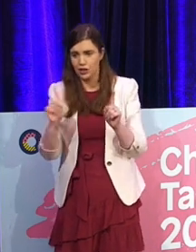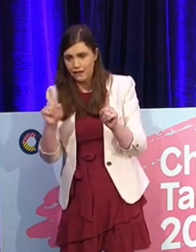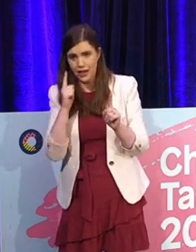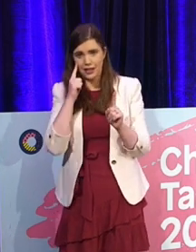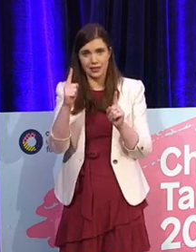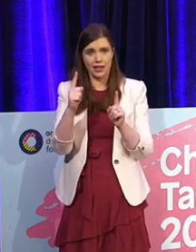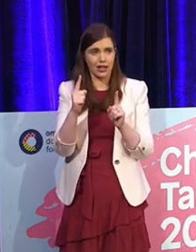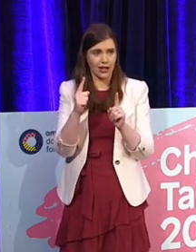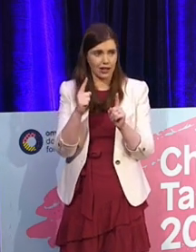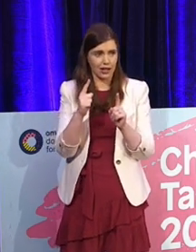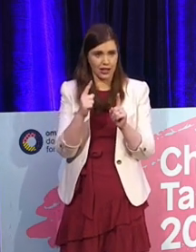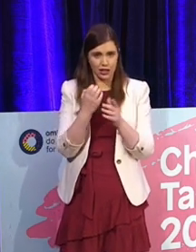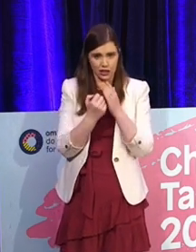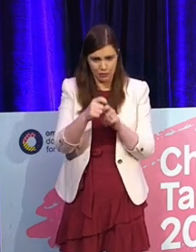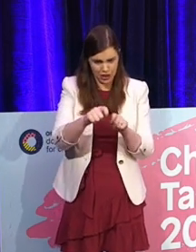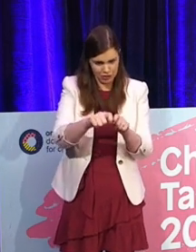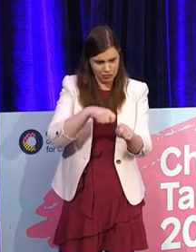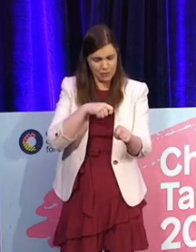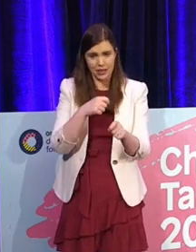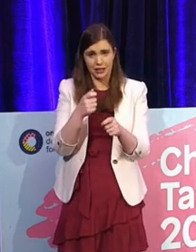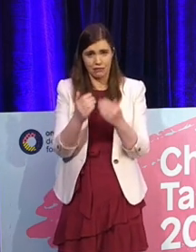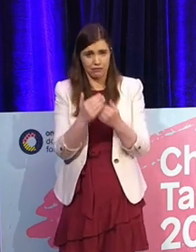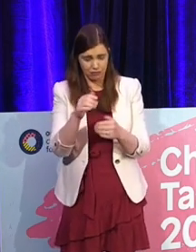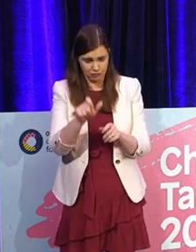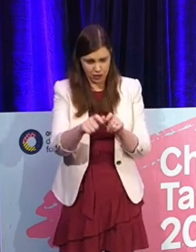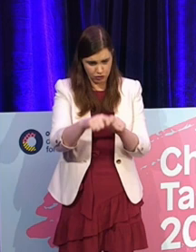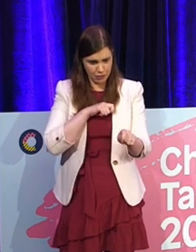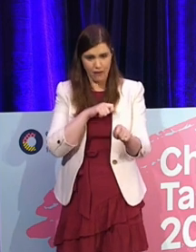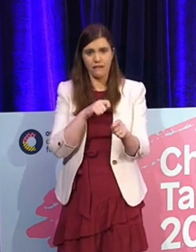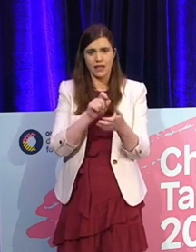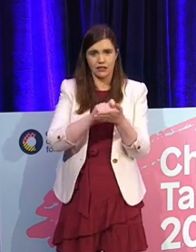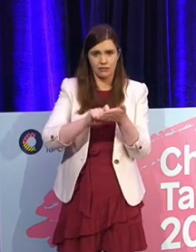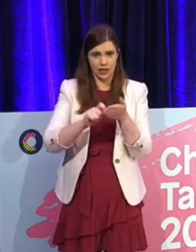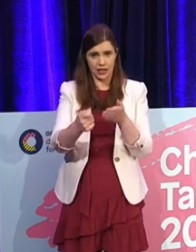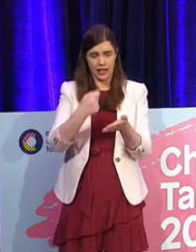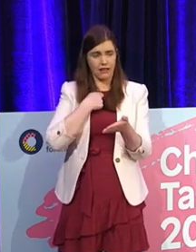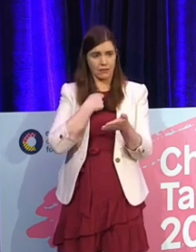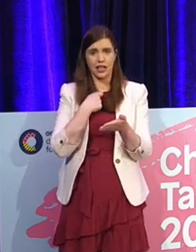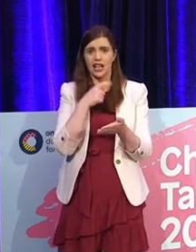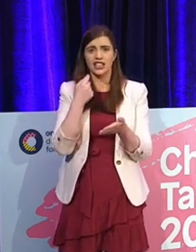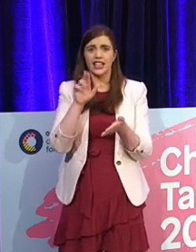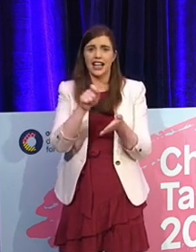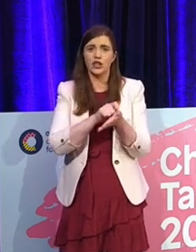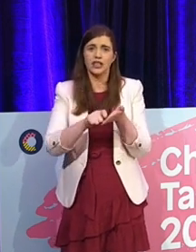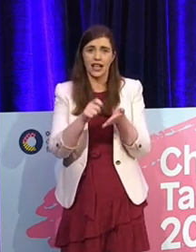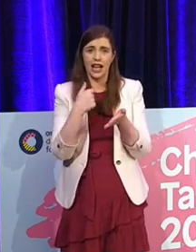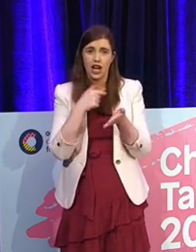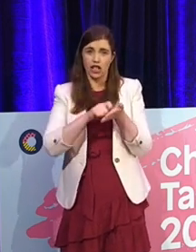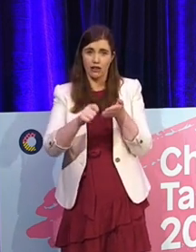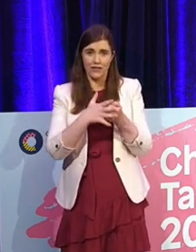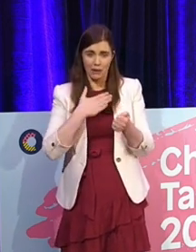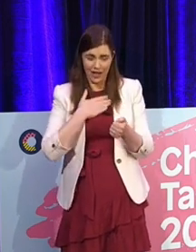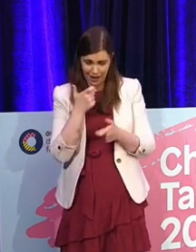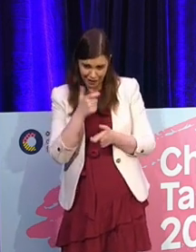corner tearing a piece of paper off her jotter and coming over towards me with her pen. And she looked up at me and she says, would you sign an autograph? And